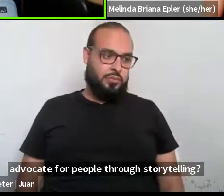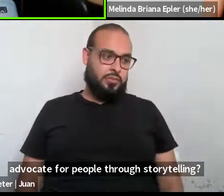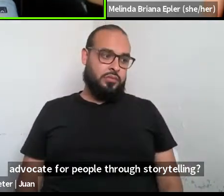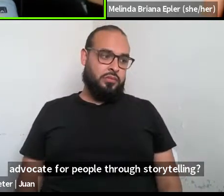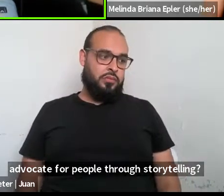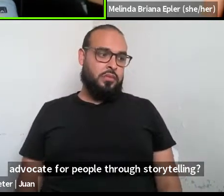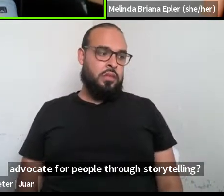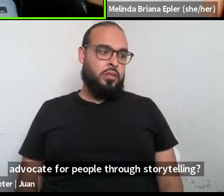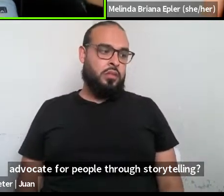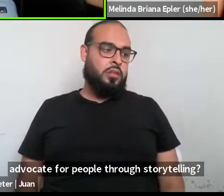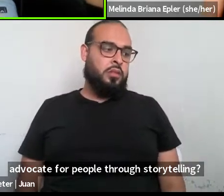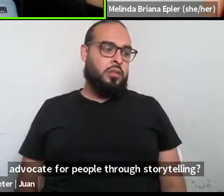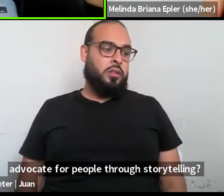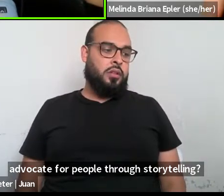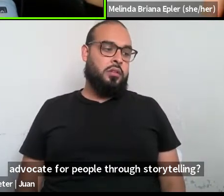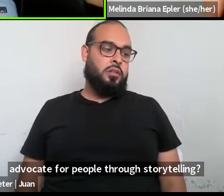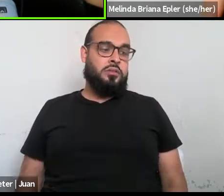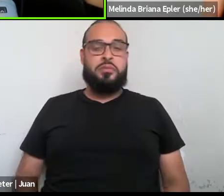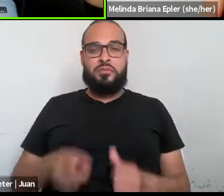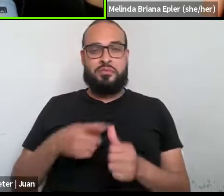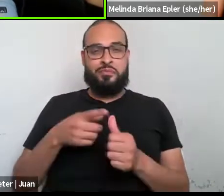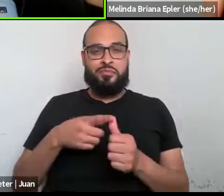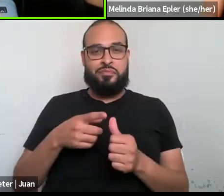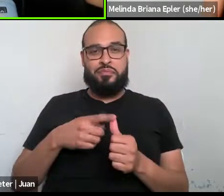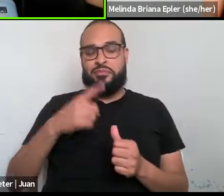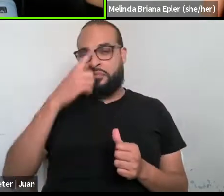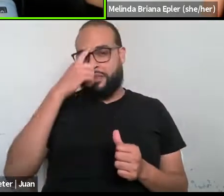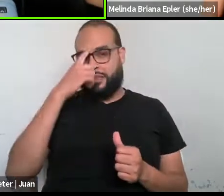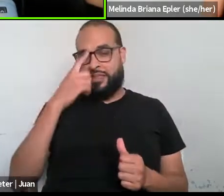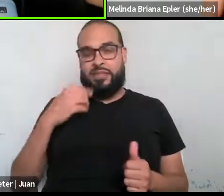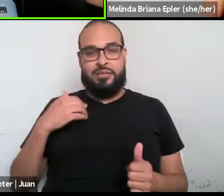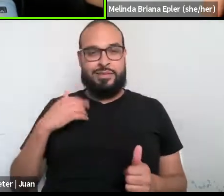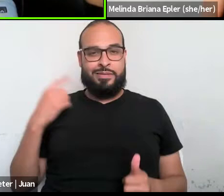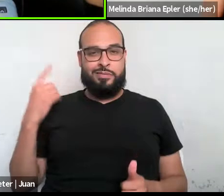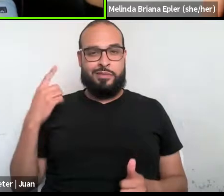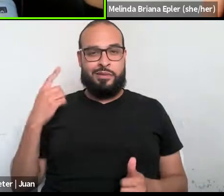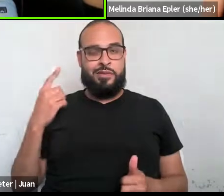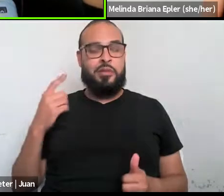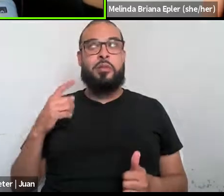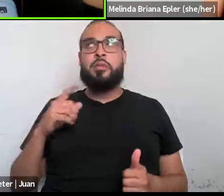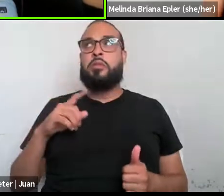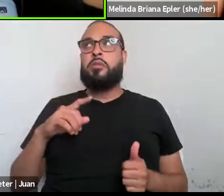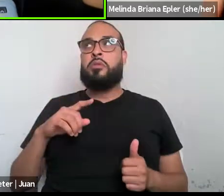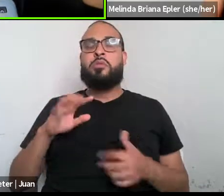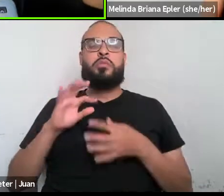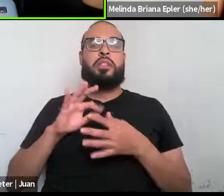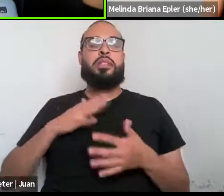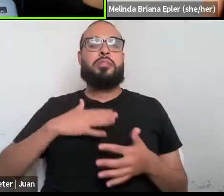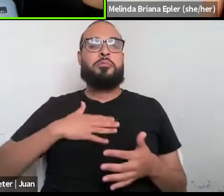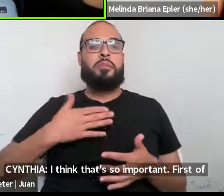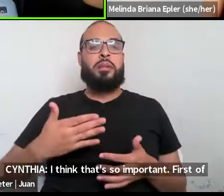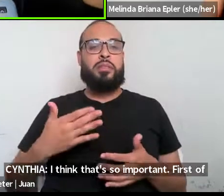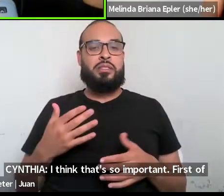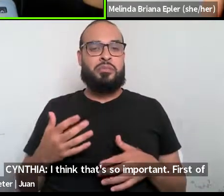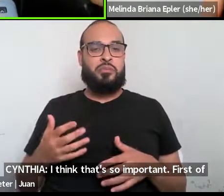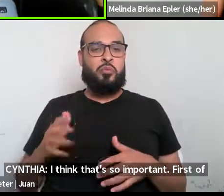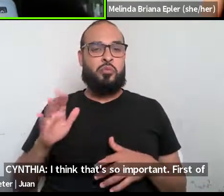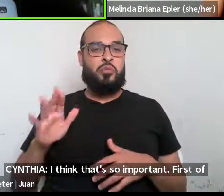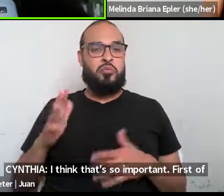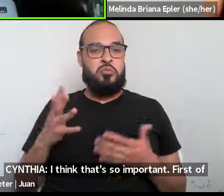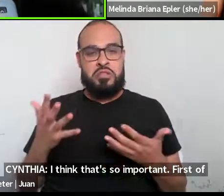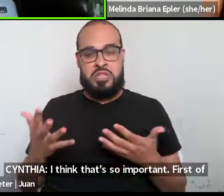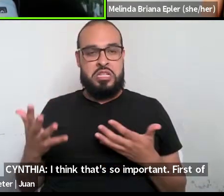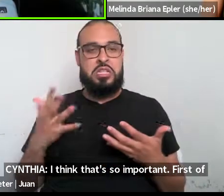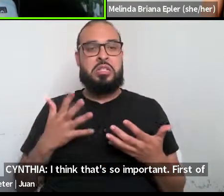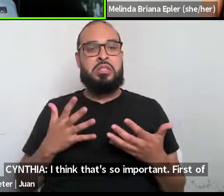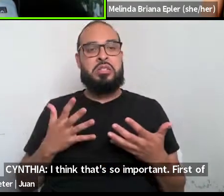all, I think that there's something to admitting shortcomings. Mm. And when, as